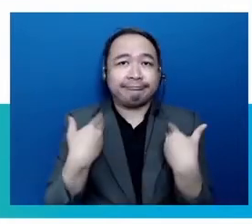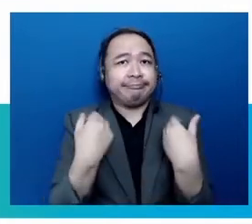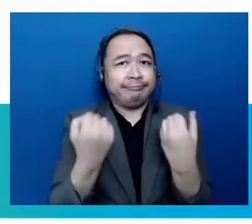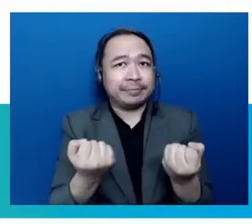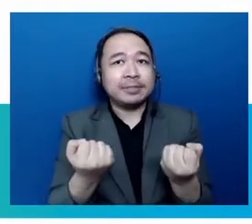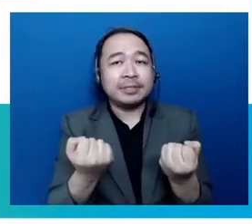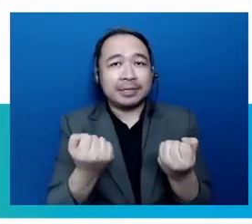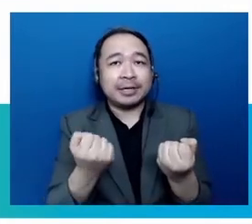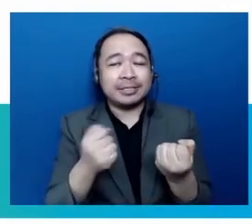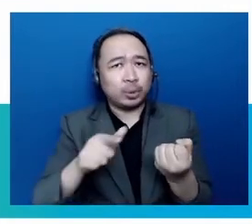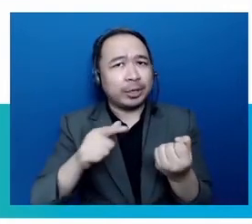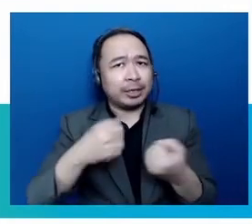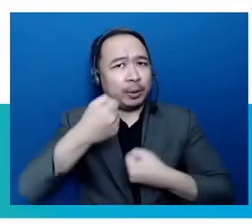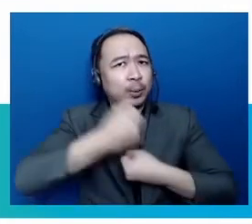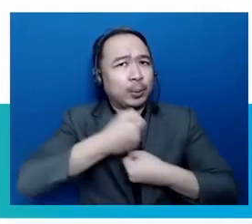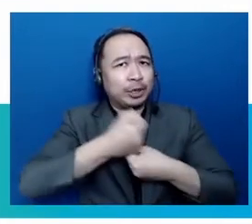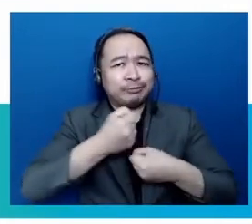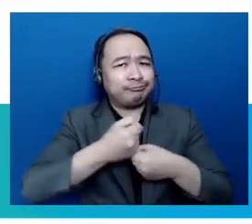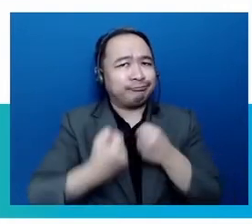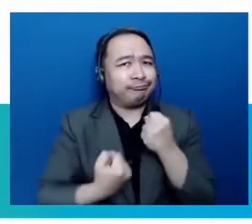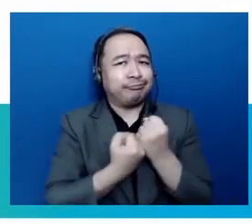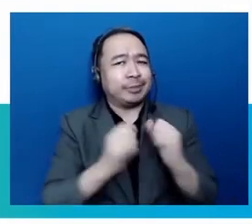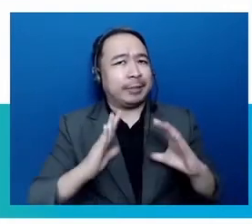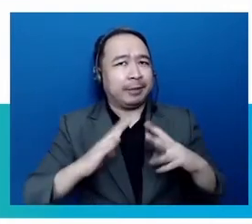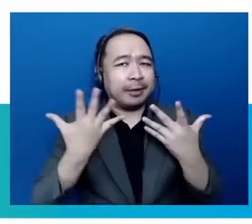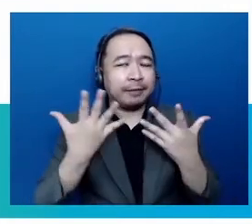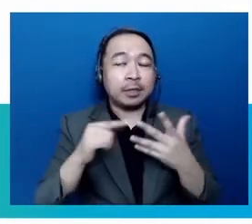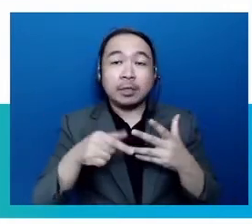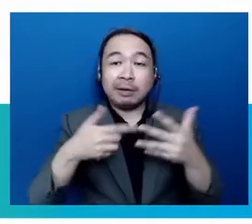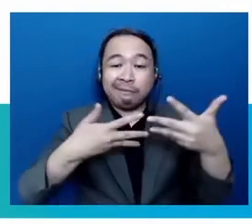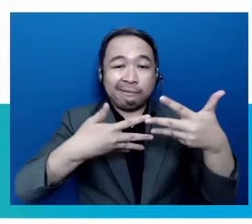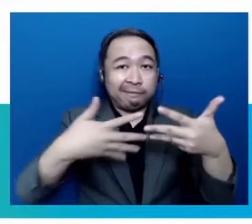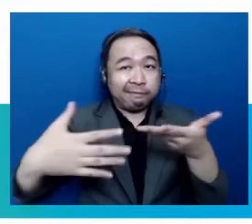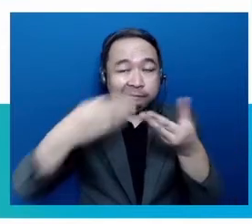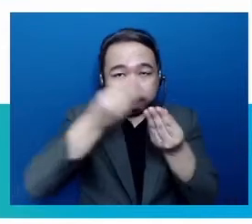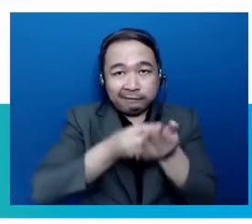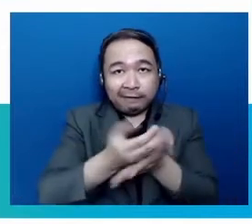their livelihoods. And the data also tells us